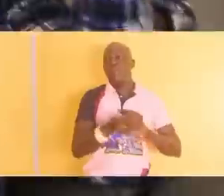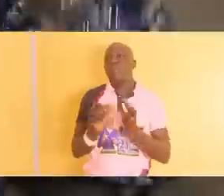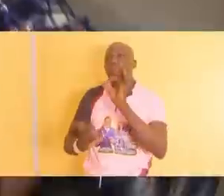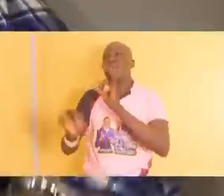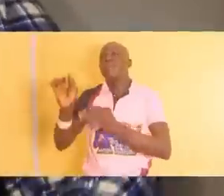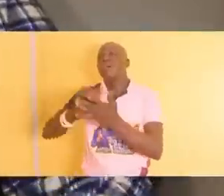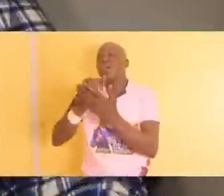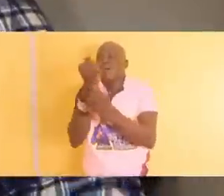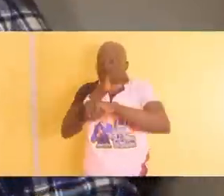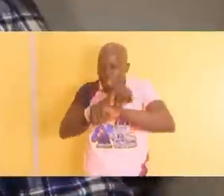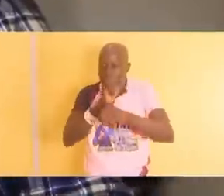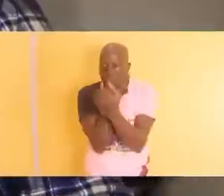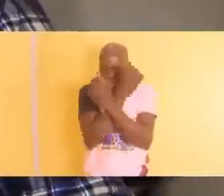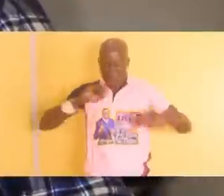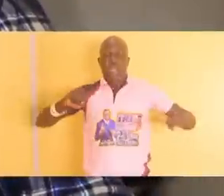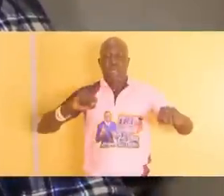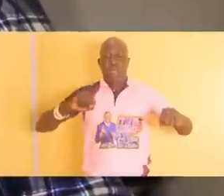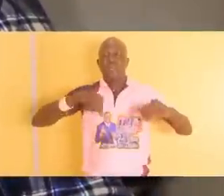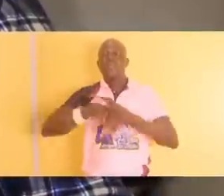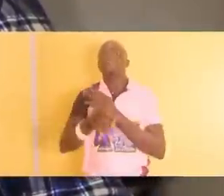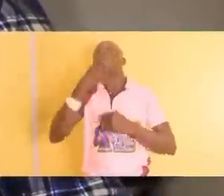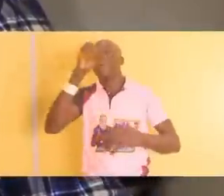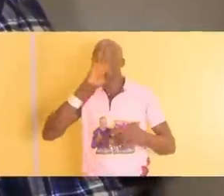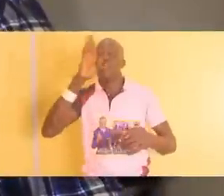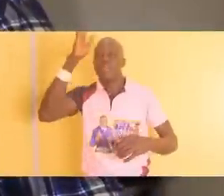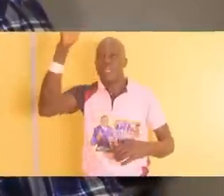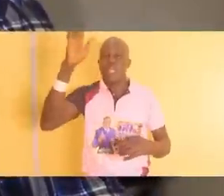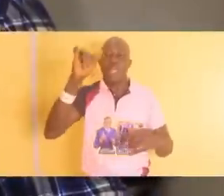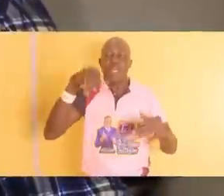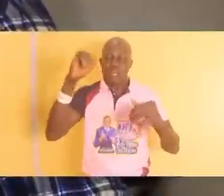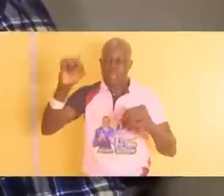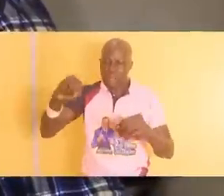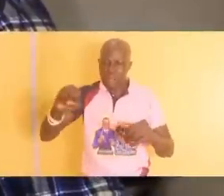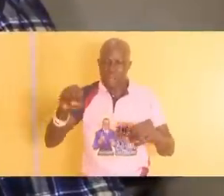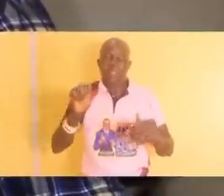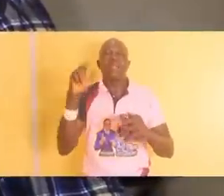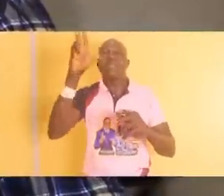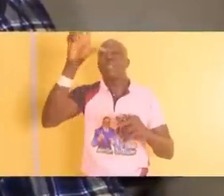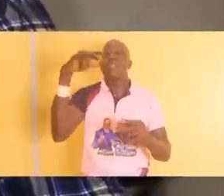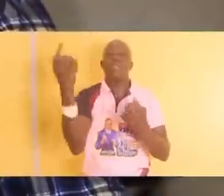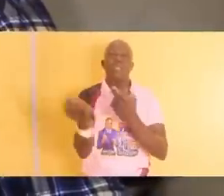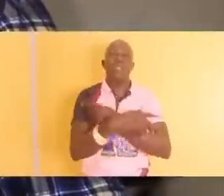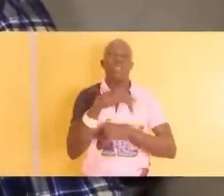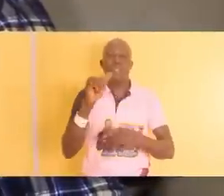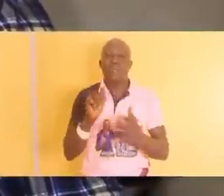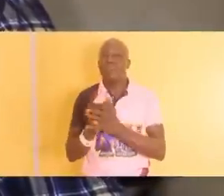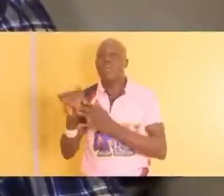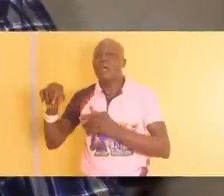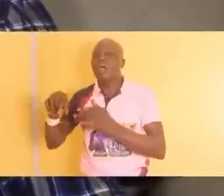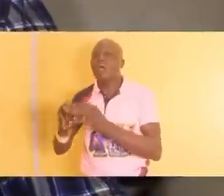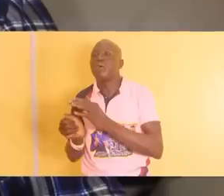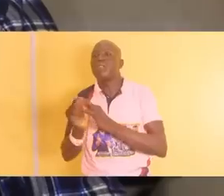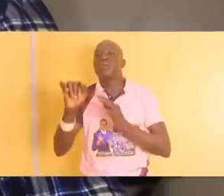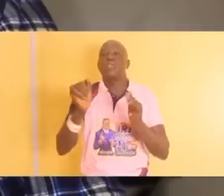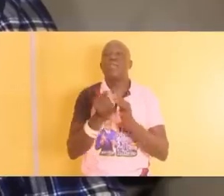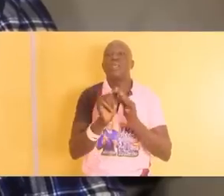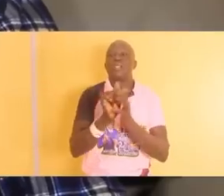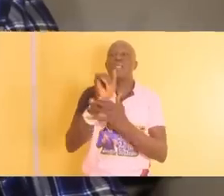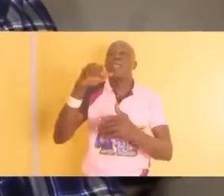her. That if they tie that, she will lose herself. She must be there. Yes. That 3 days